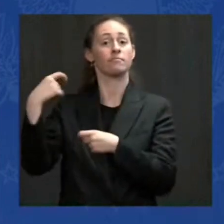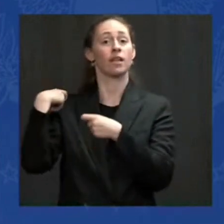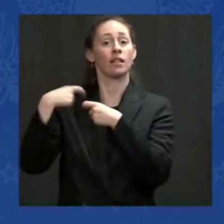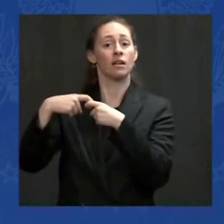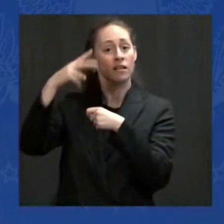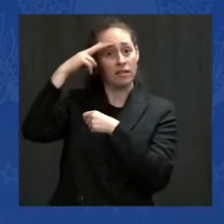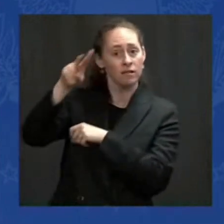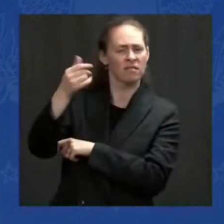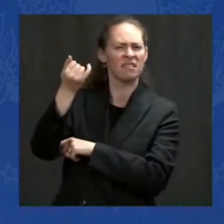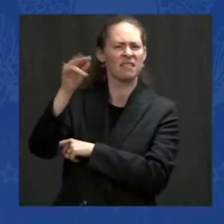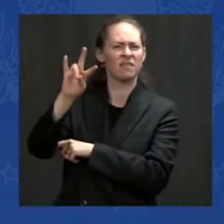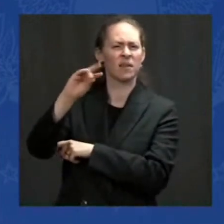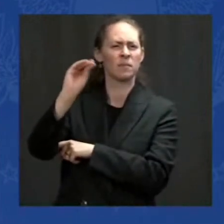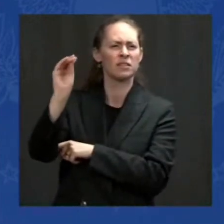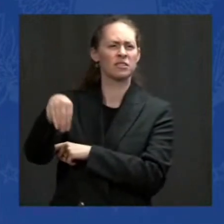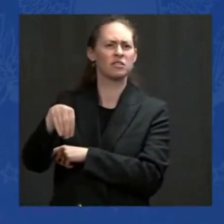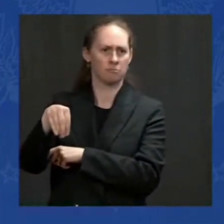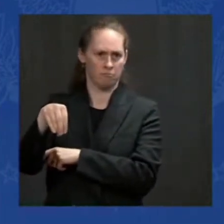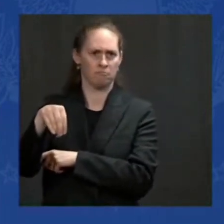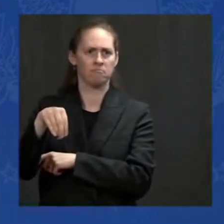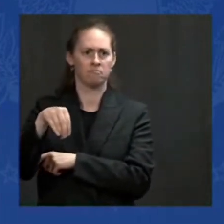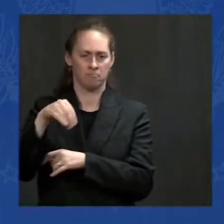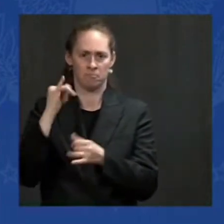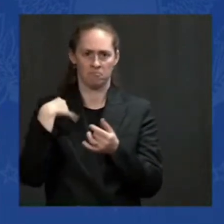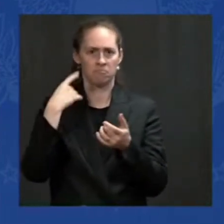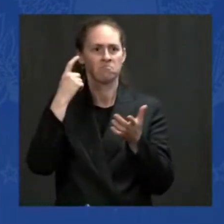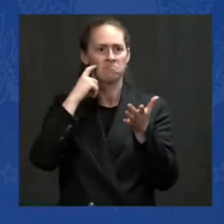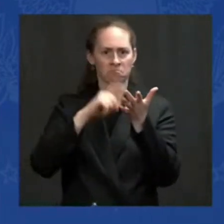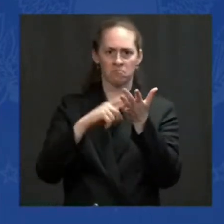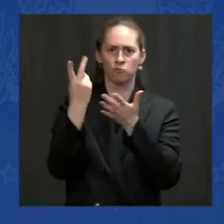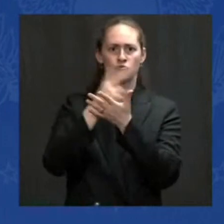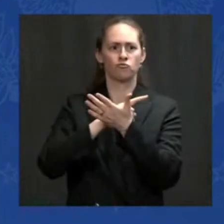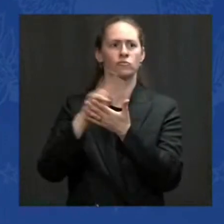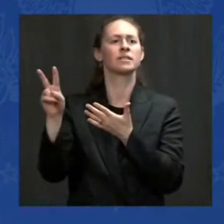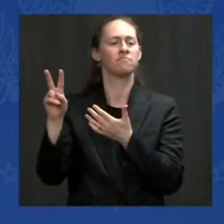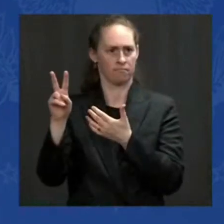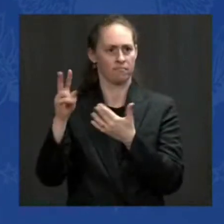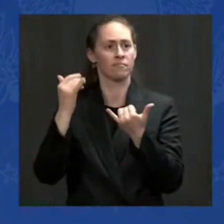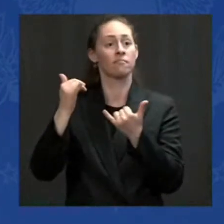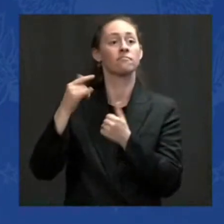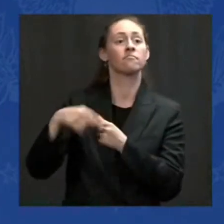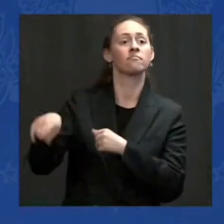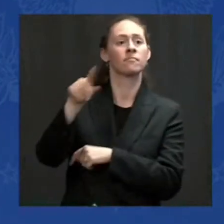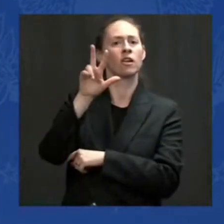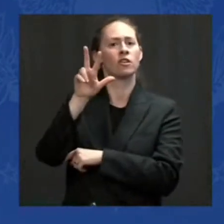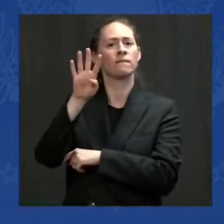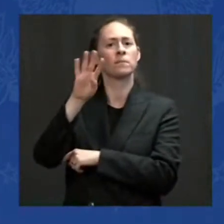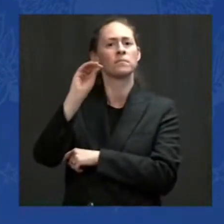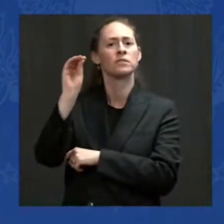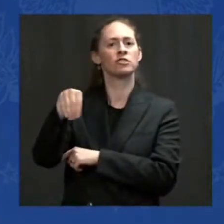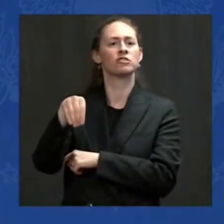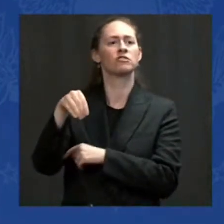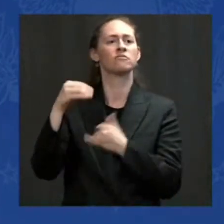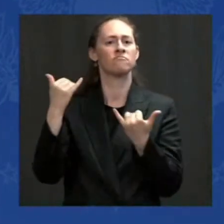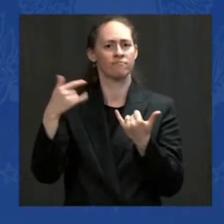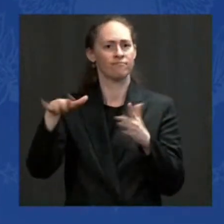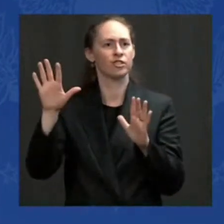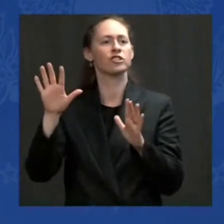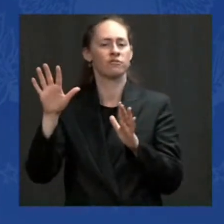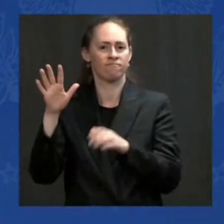population, and over these past 2 weeks have accounted for 34% of individuals getting their first